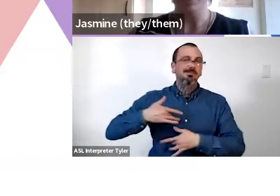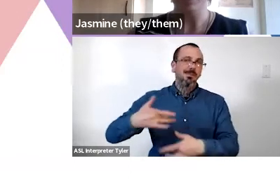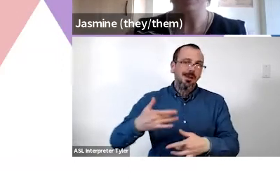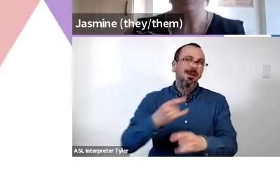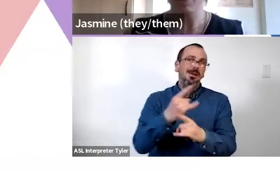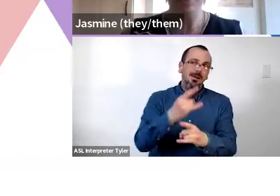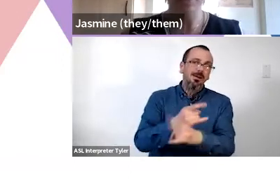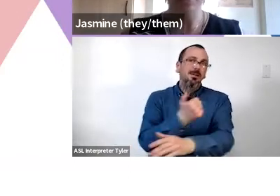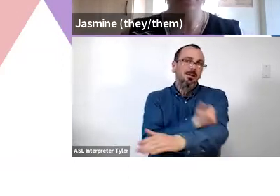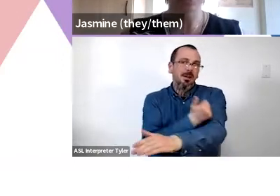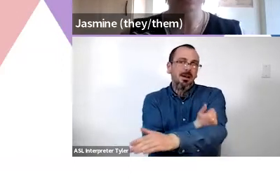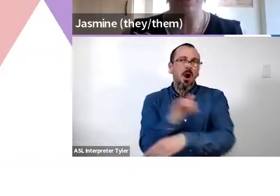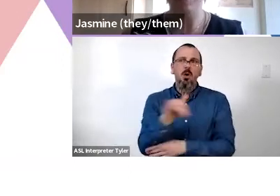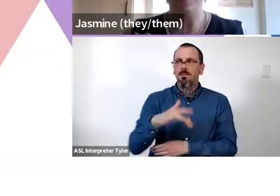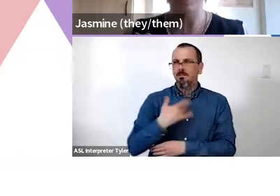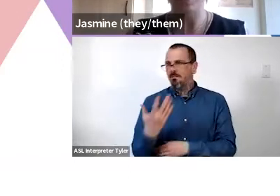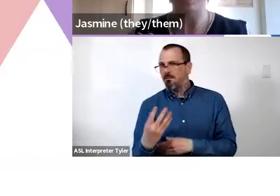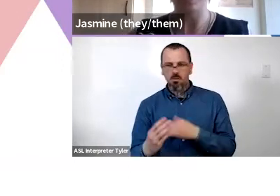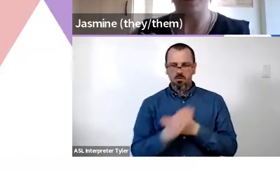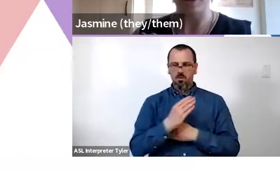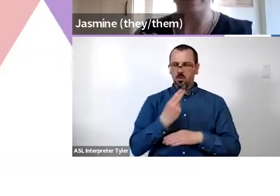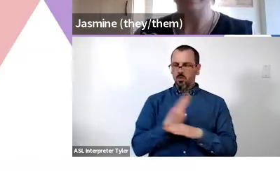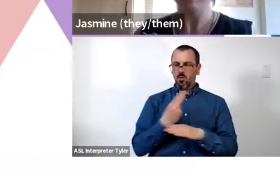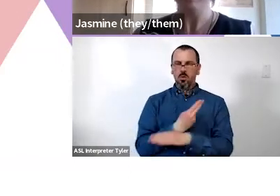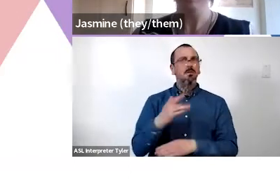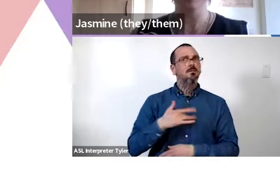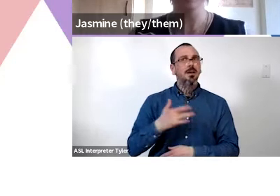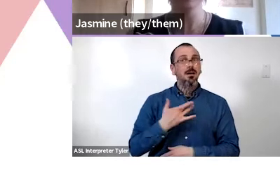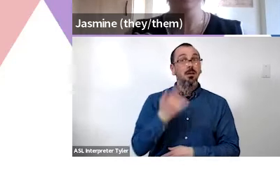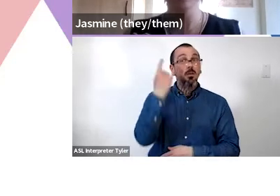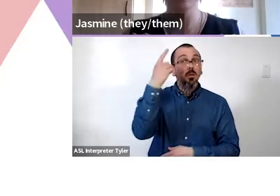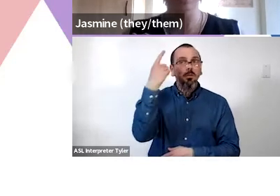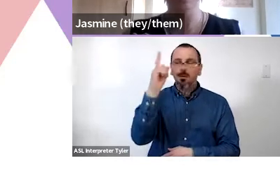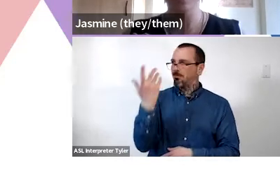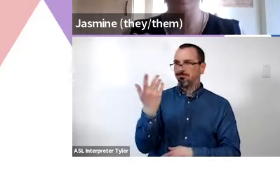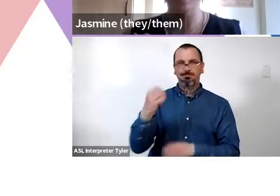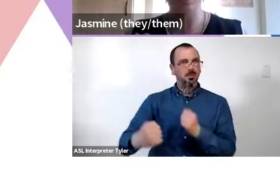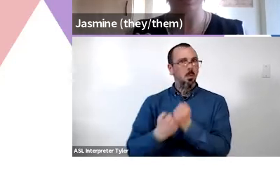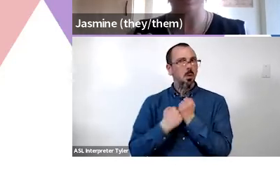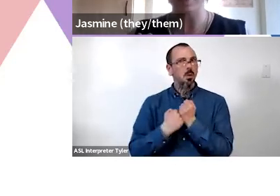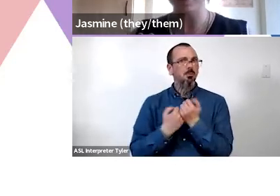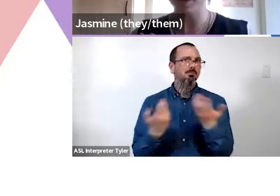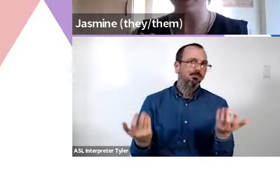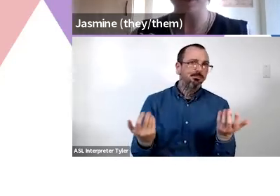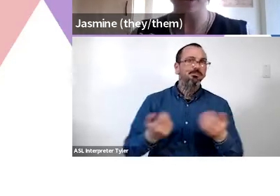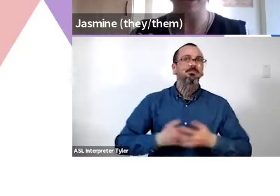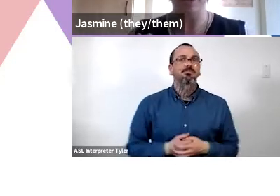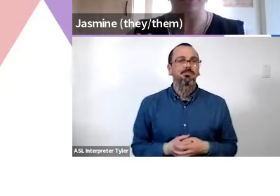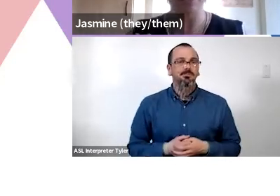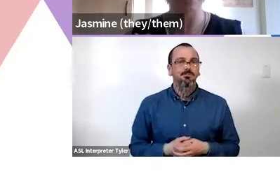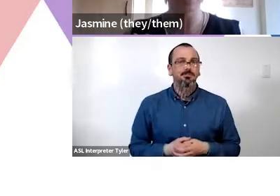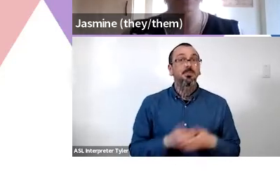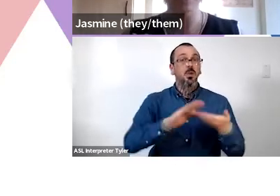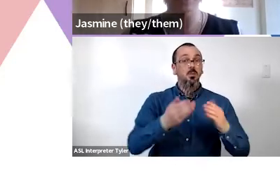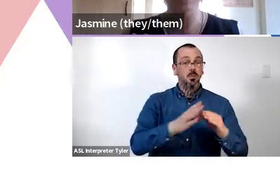perceived pressure to use substances in order to find support within the community. Studies have examined the relationship between community